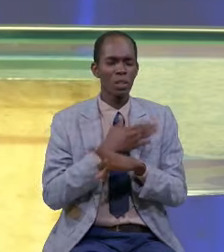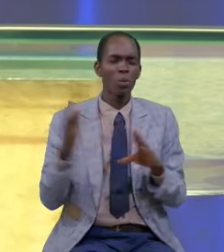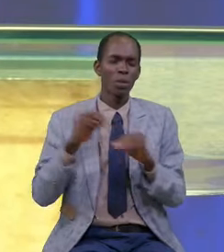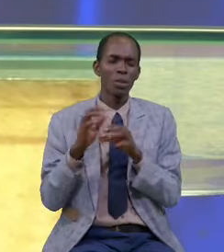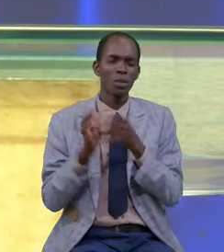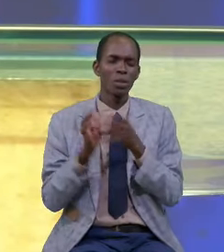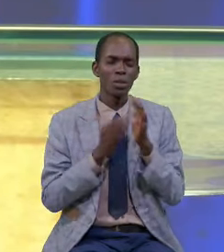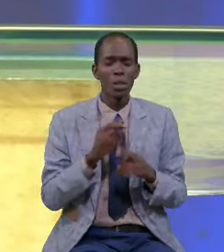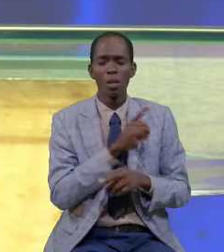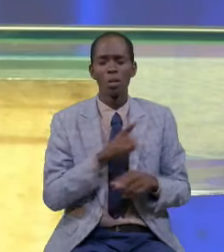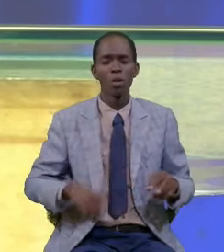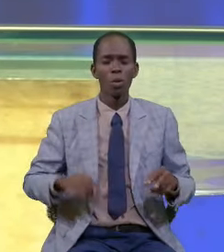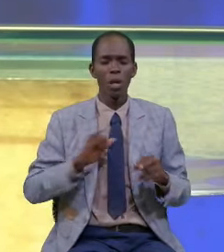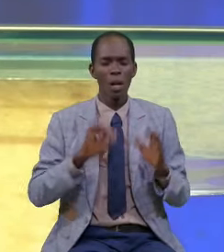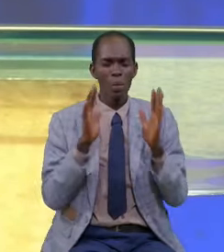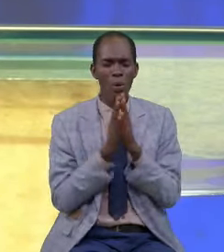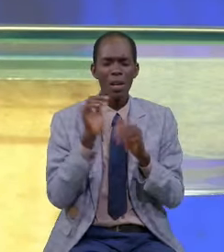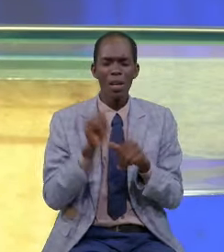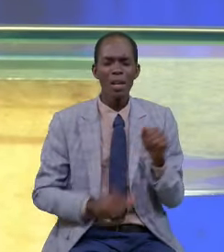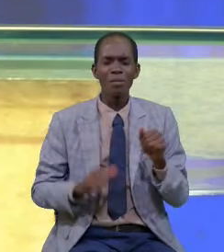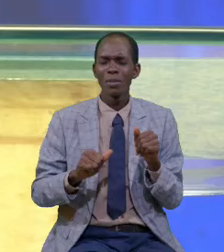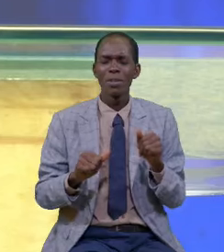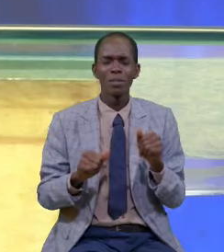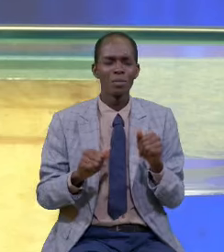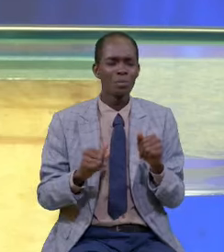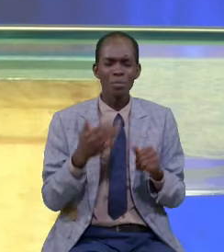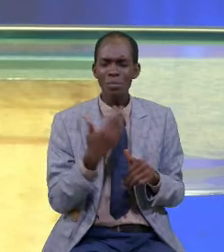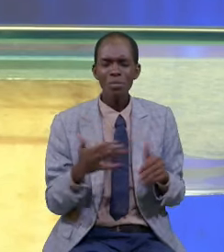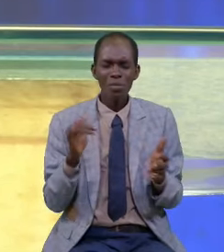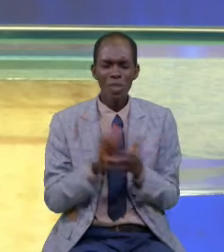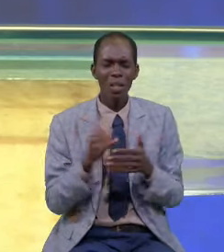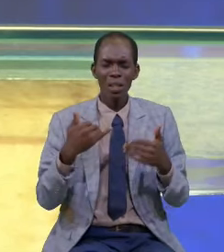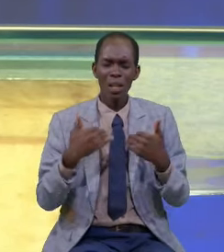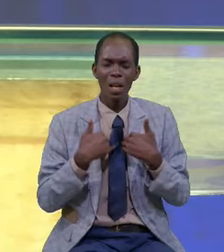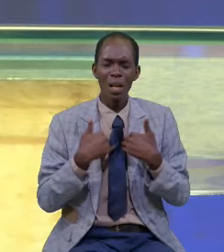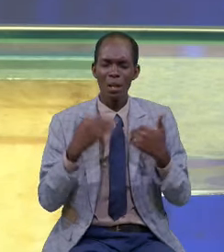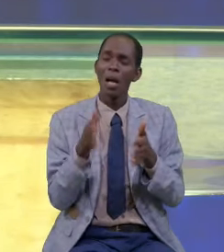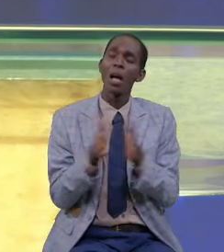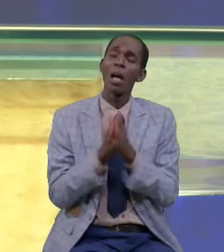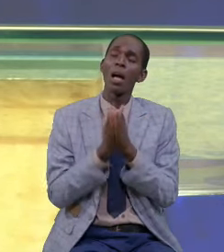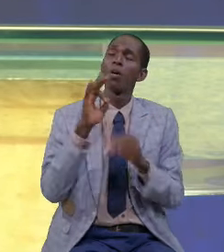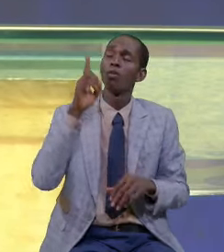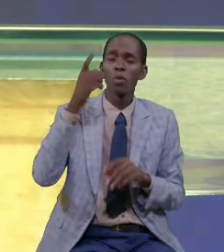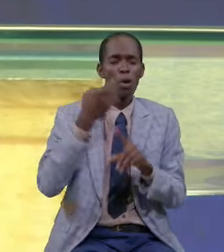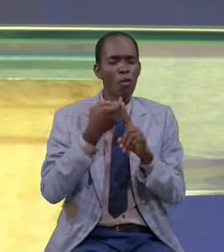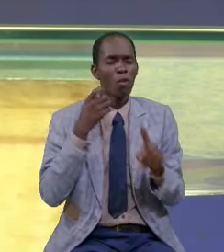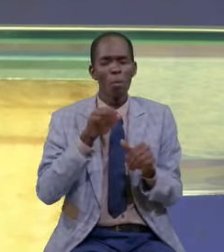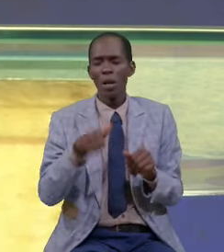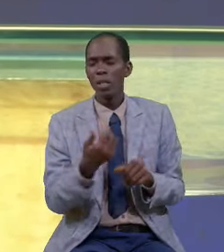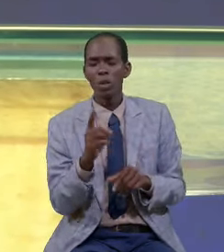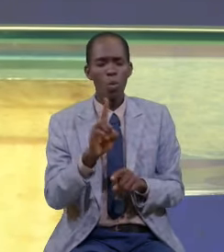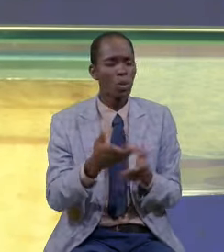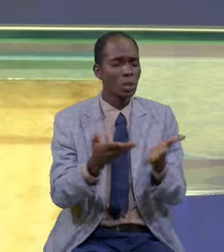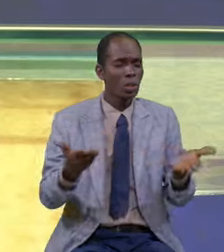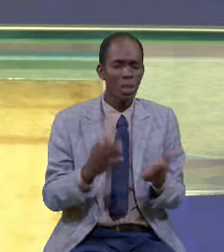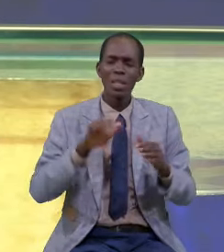I pray, Lord, every definite sin that have been asked of you concerning anyone here, confirm it in